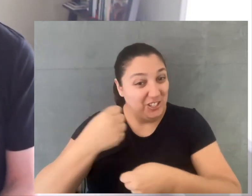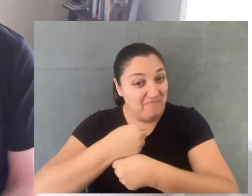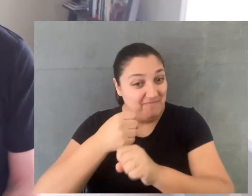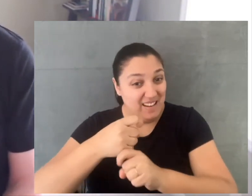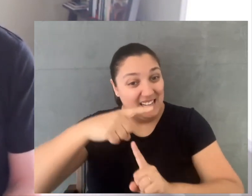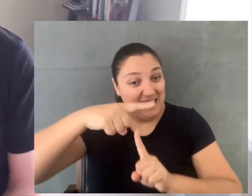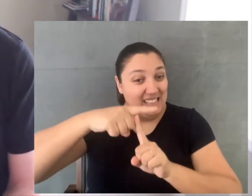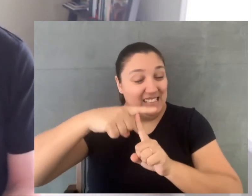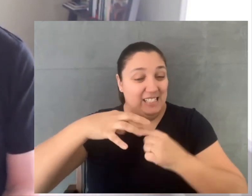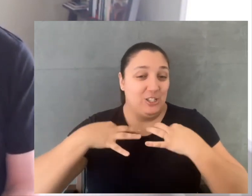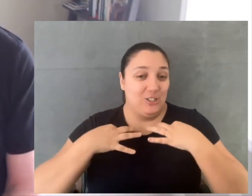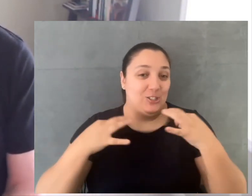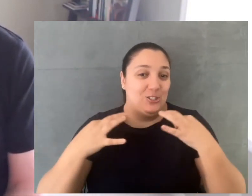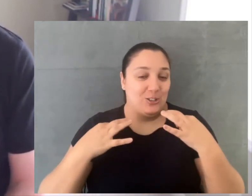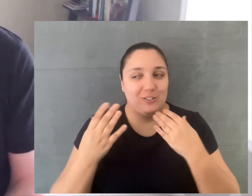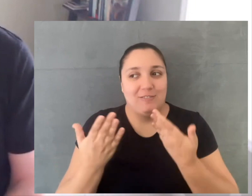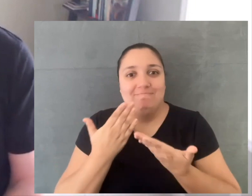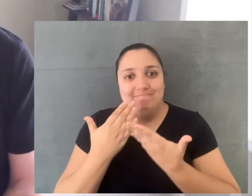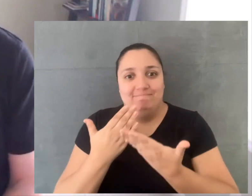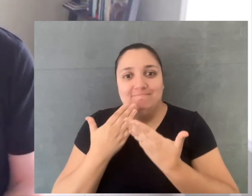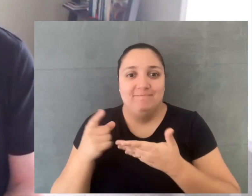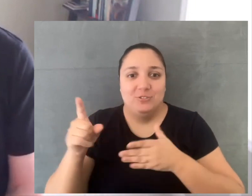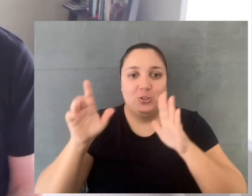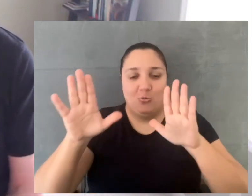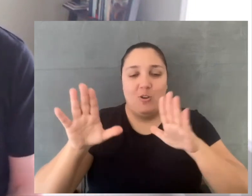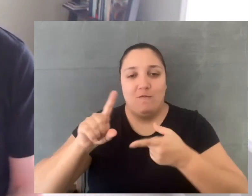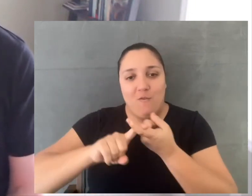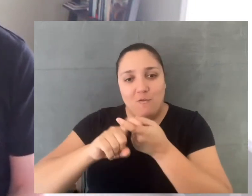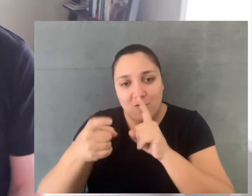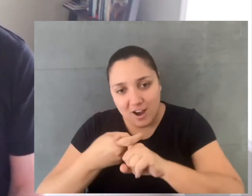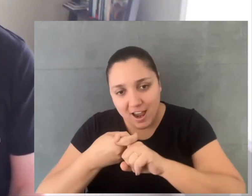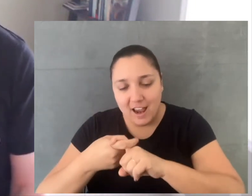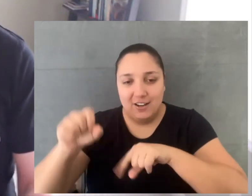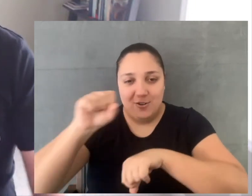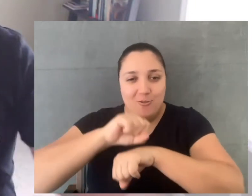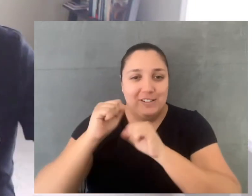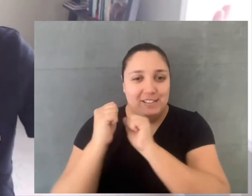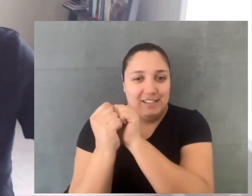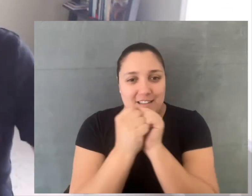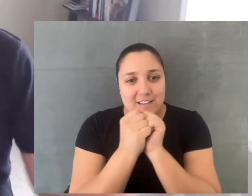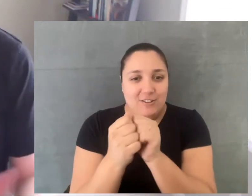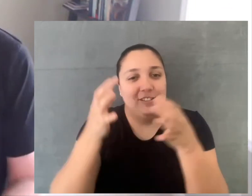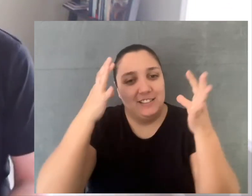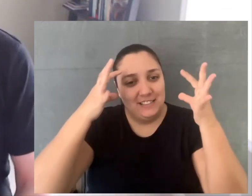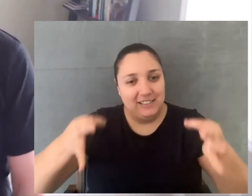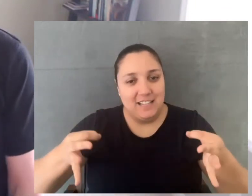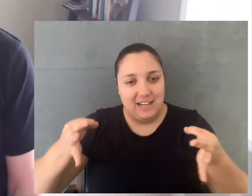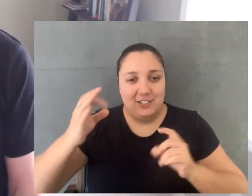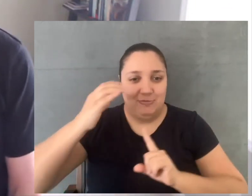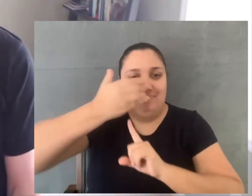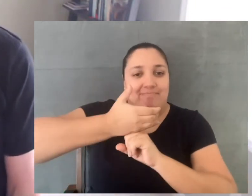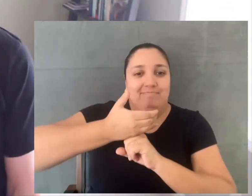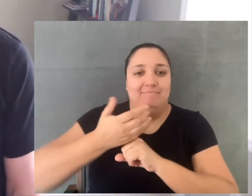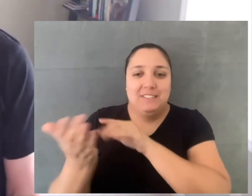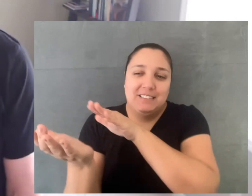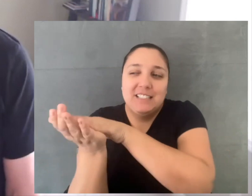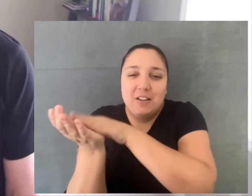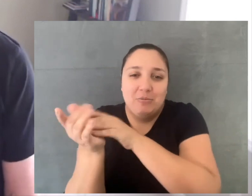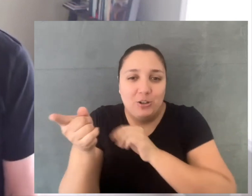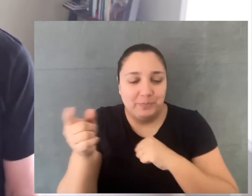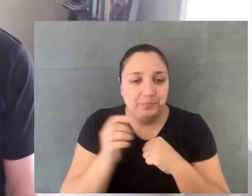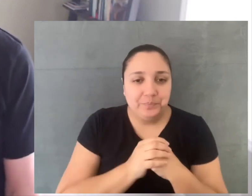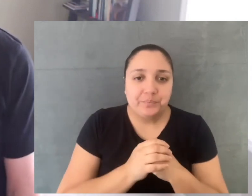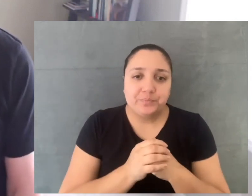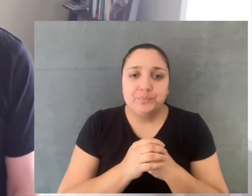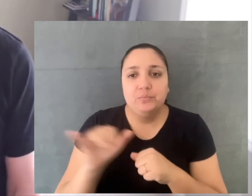just wanted to thank her for being a terrific friend and colleague, and to wear this today to celebrate her. And then